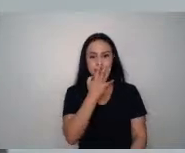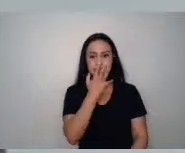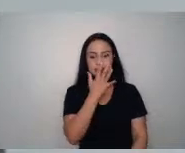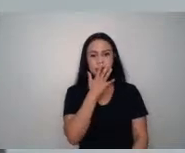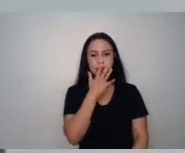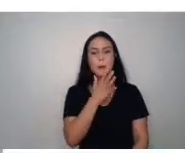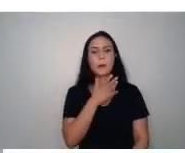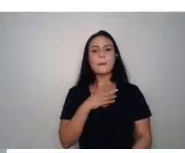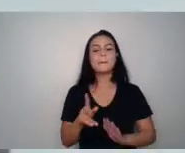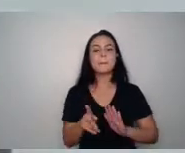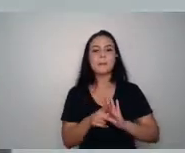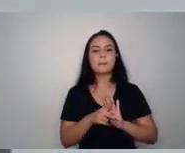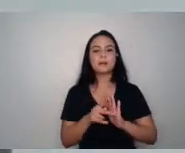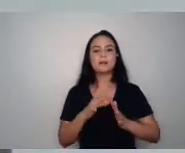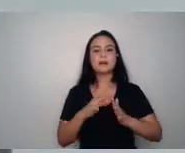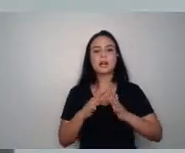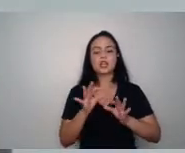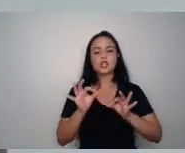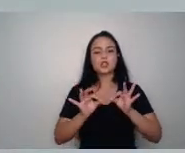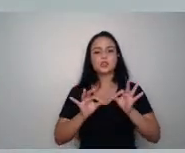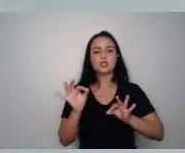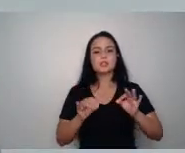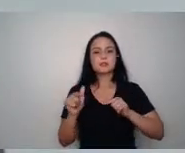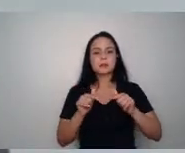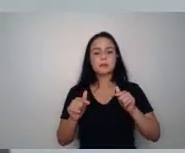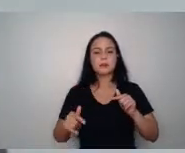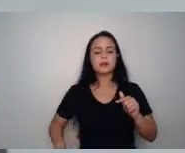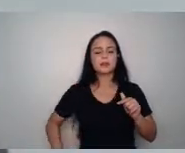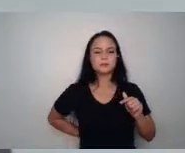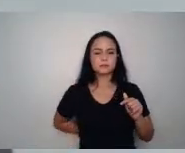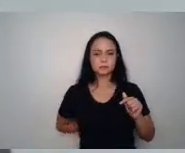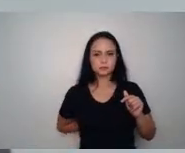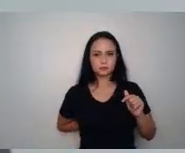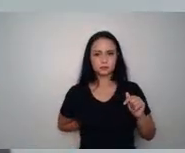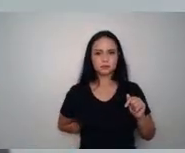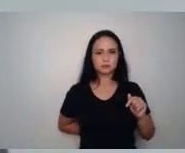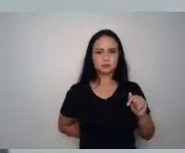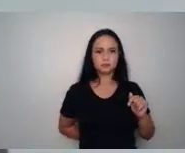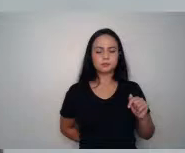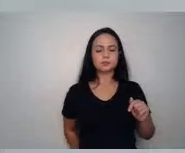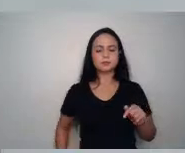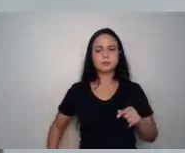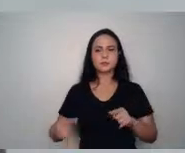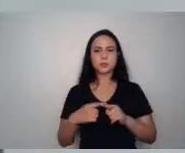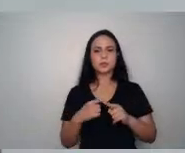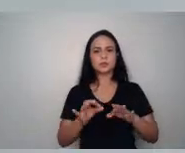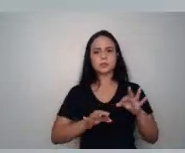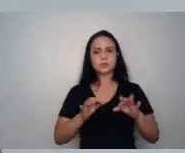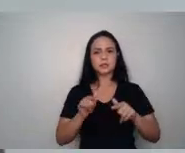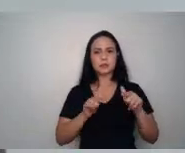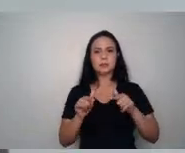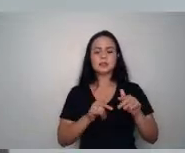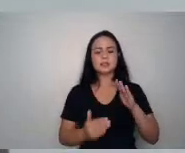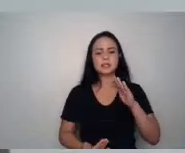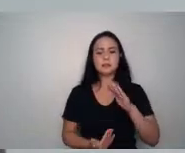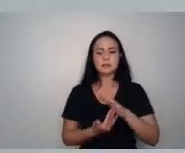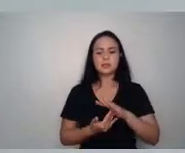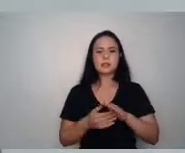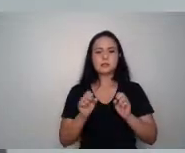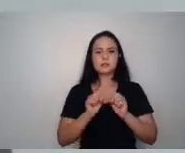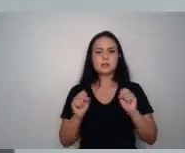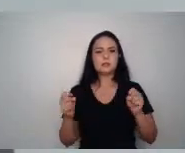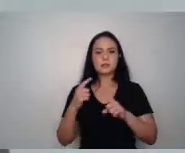That's why I have such an admiration of labor justice, because labor